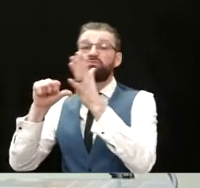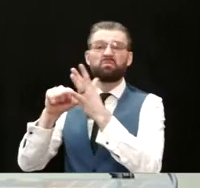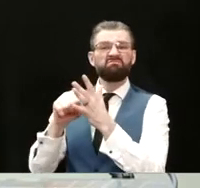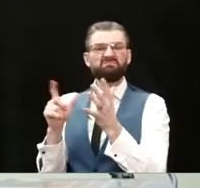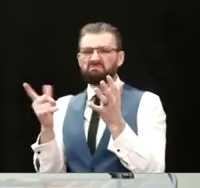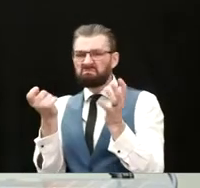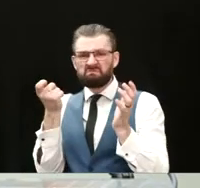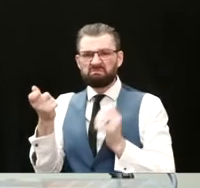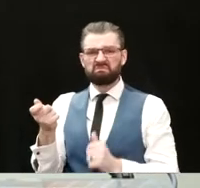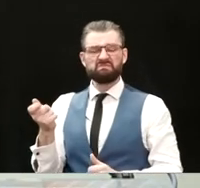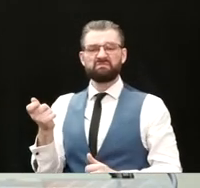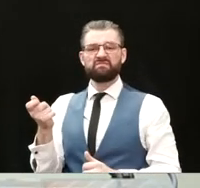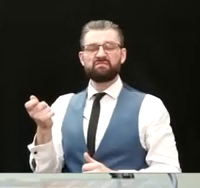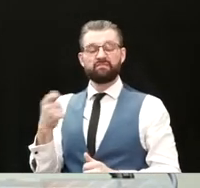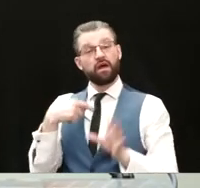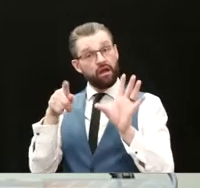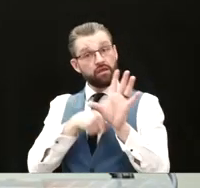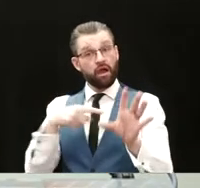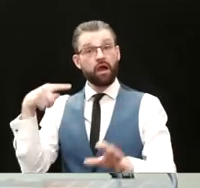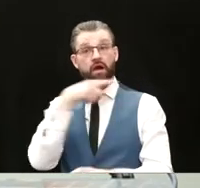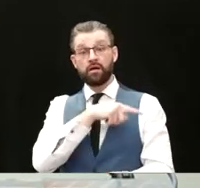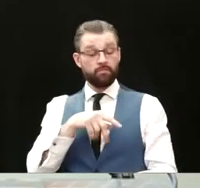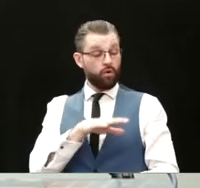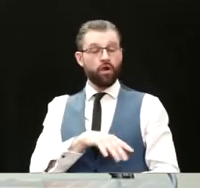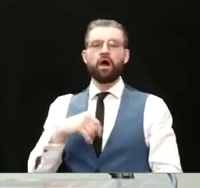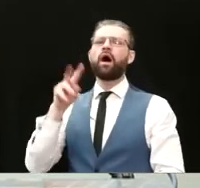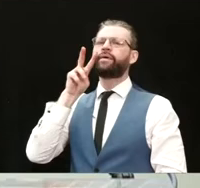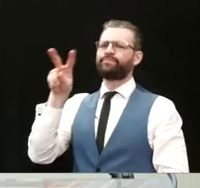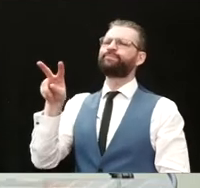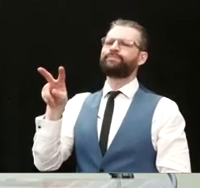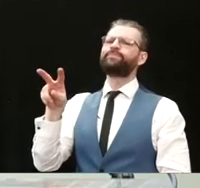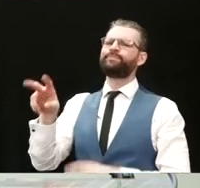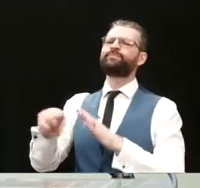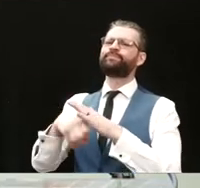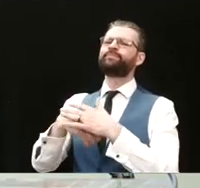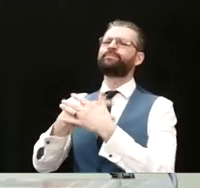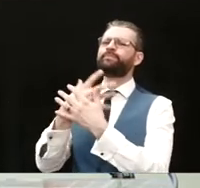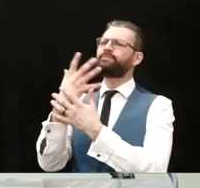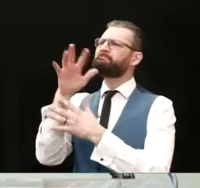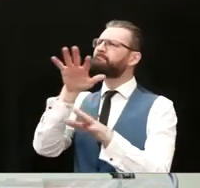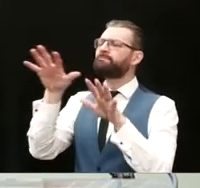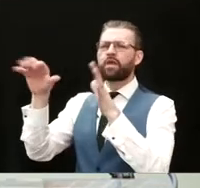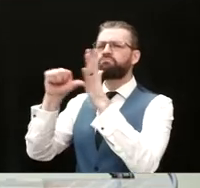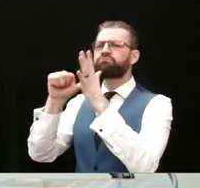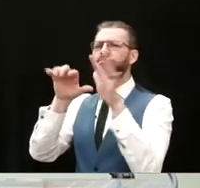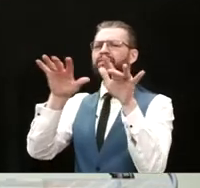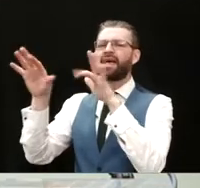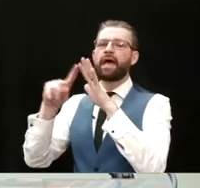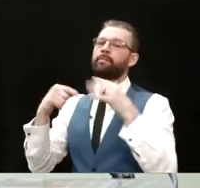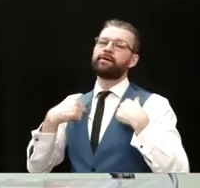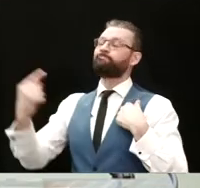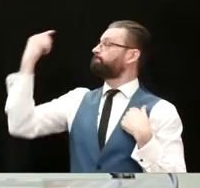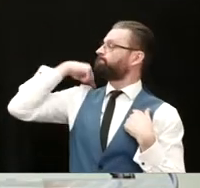past. As a young boy, you could see there were some issues, but I couldn't fully understand it.